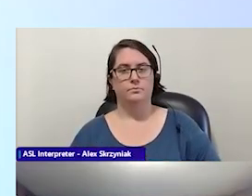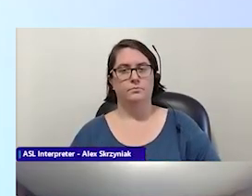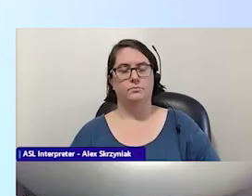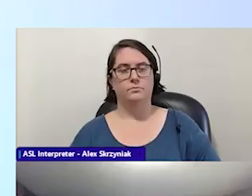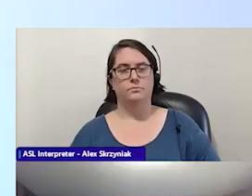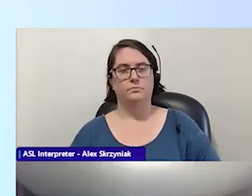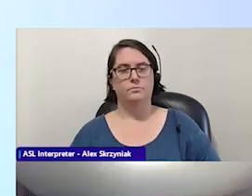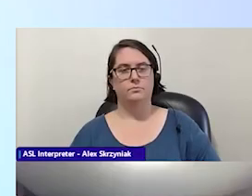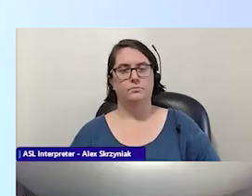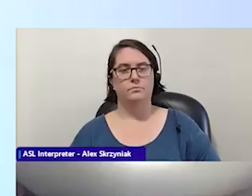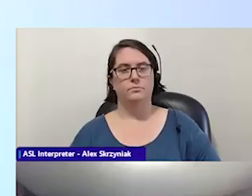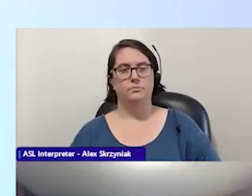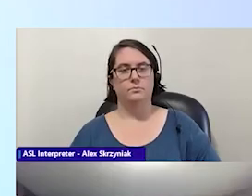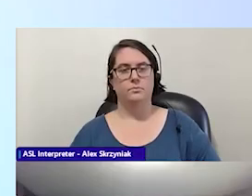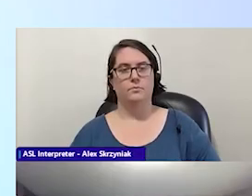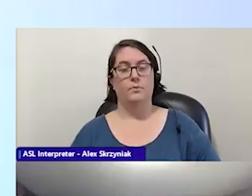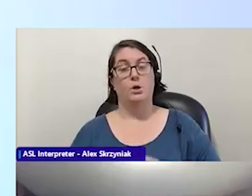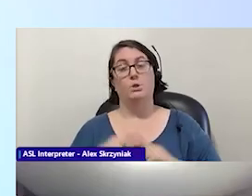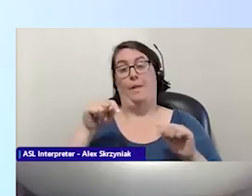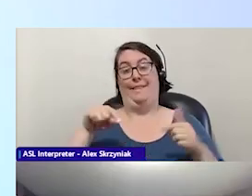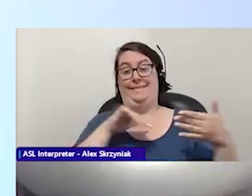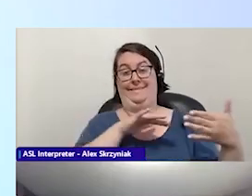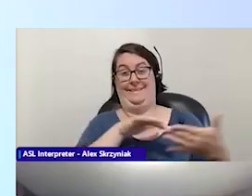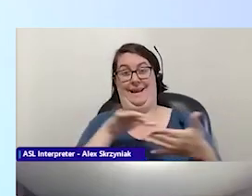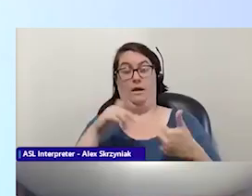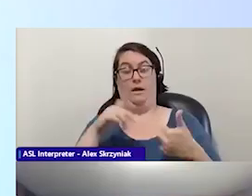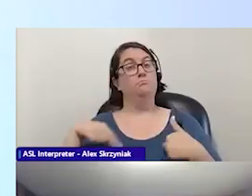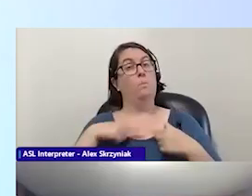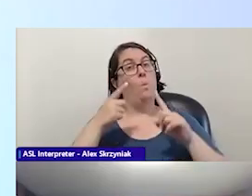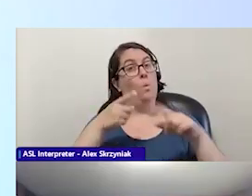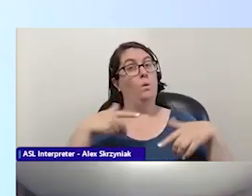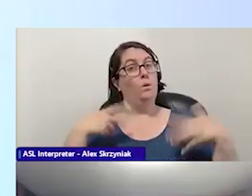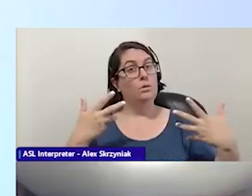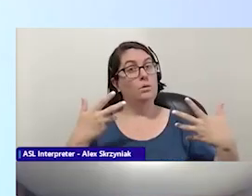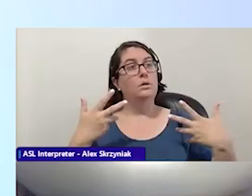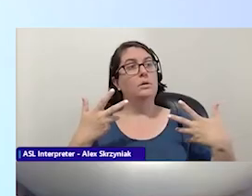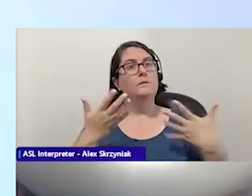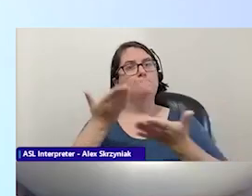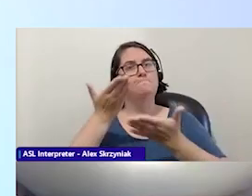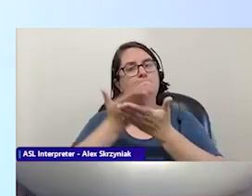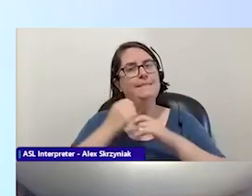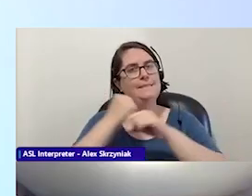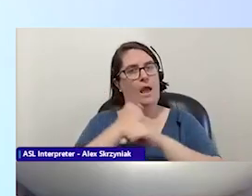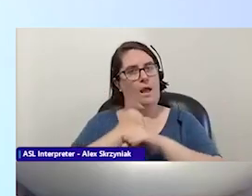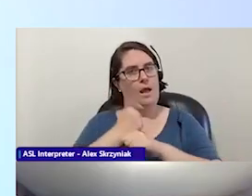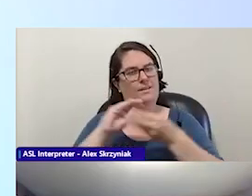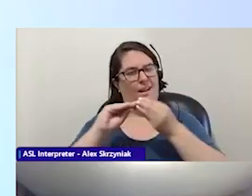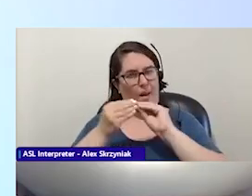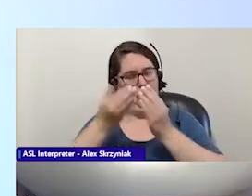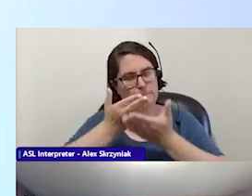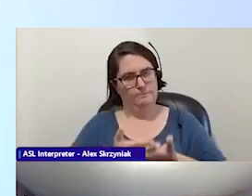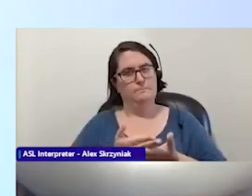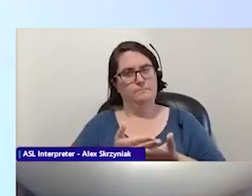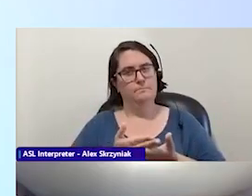What our objectives in this study was to give some numbers to